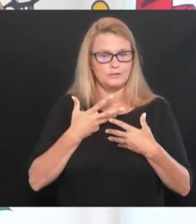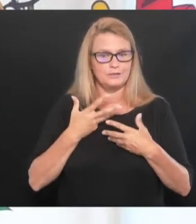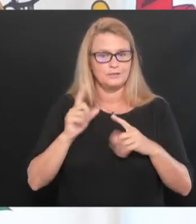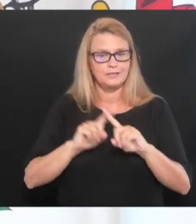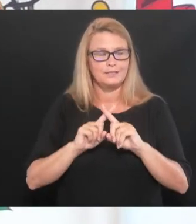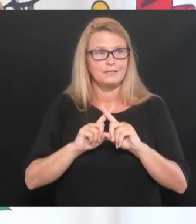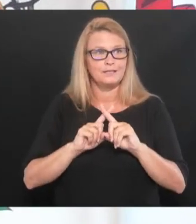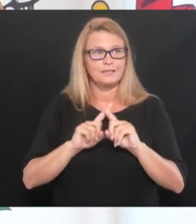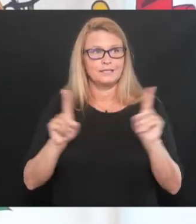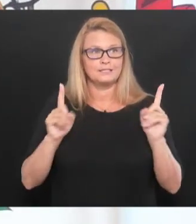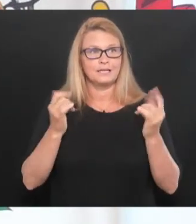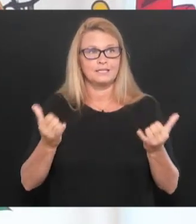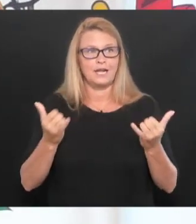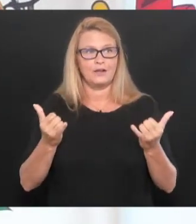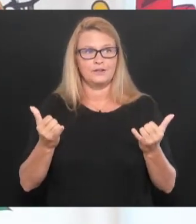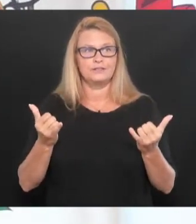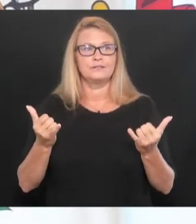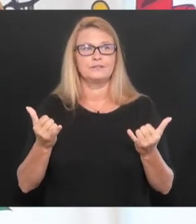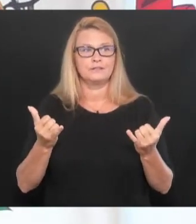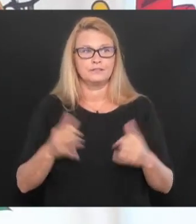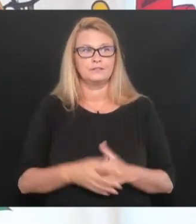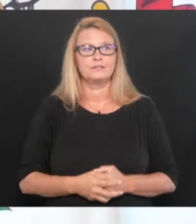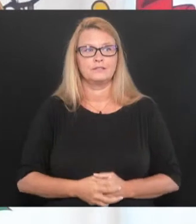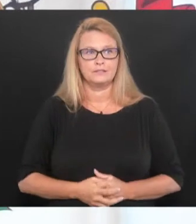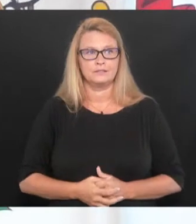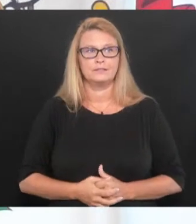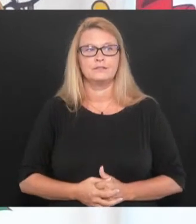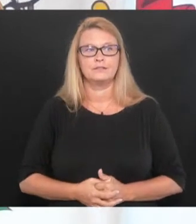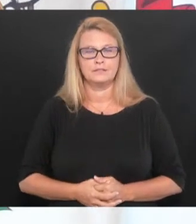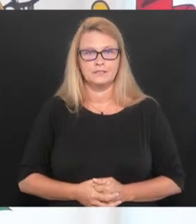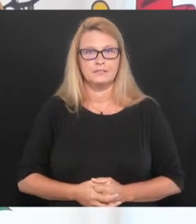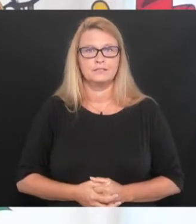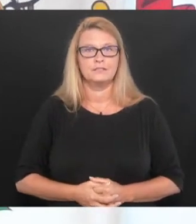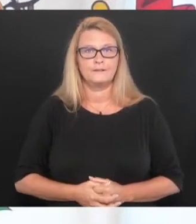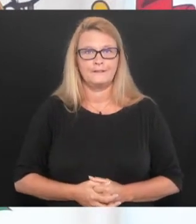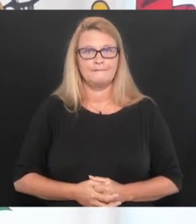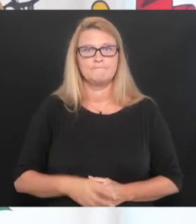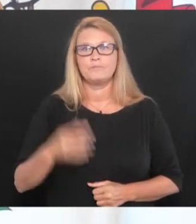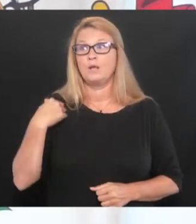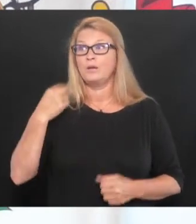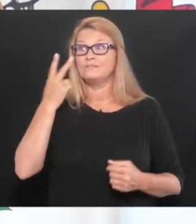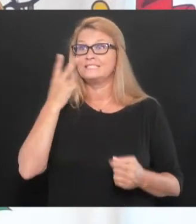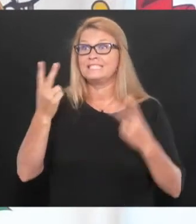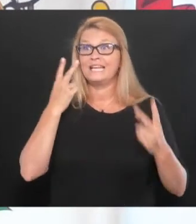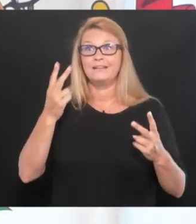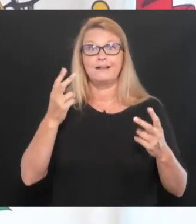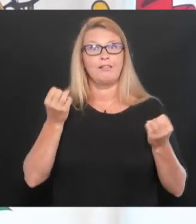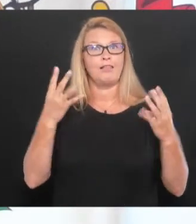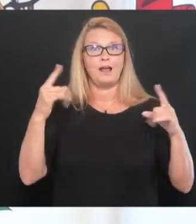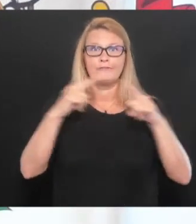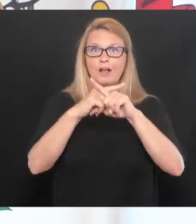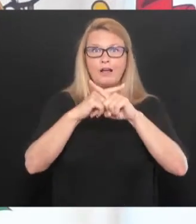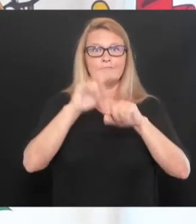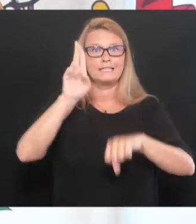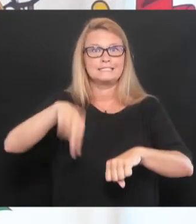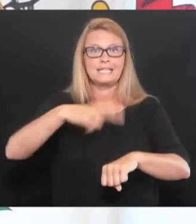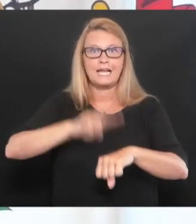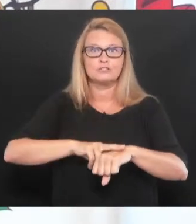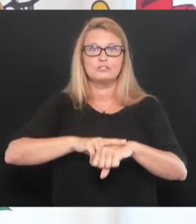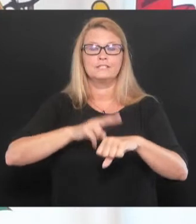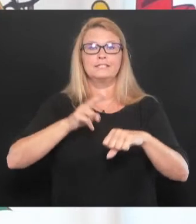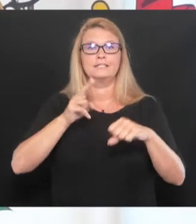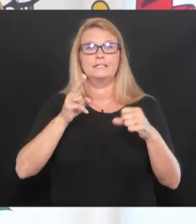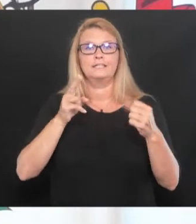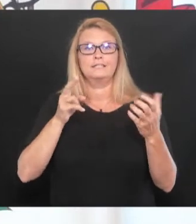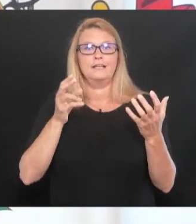all. There's all kinds of inconsistencies, that happen on a national scene, and a lot of places are a lot